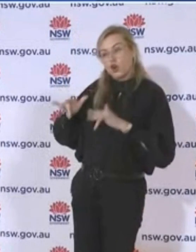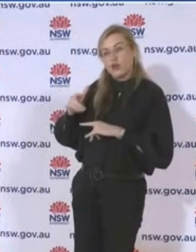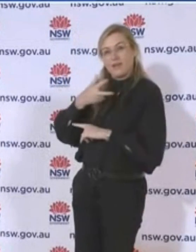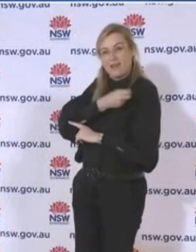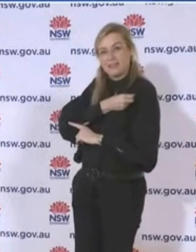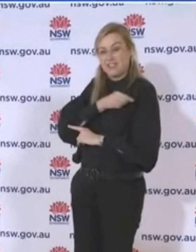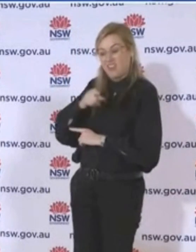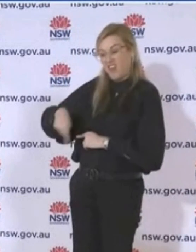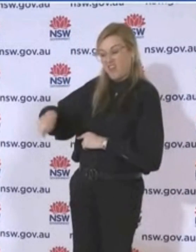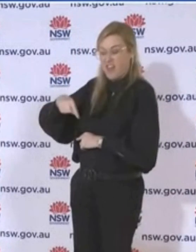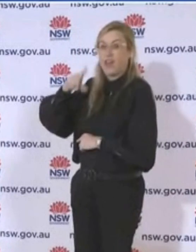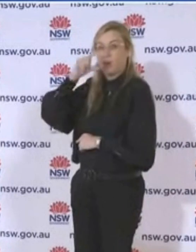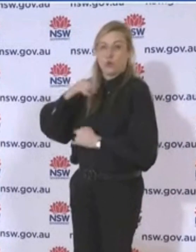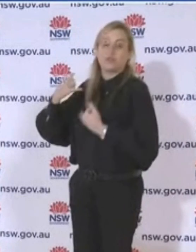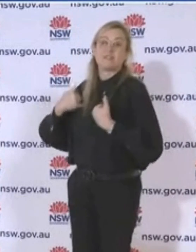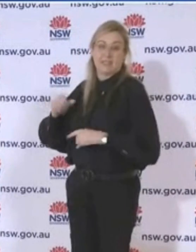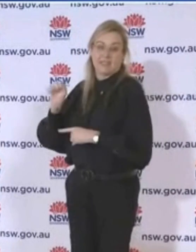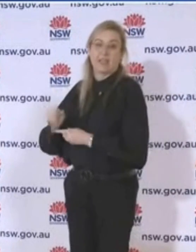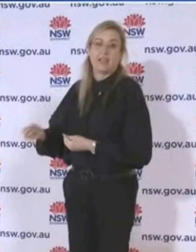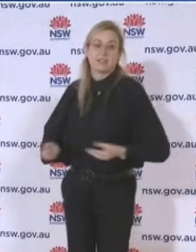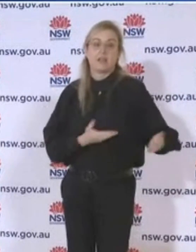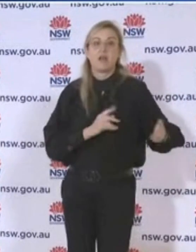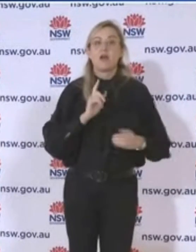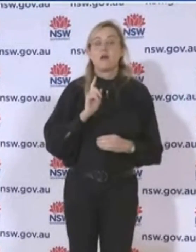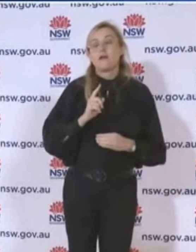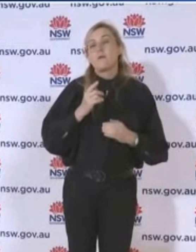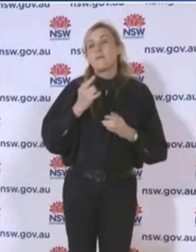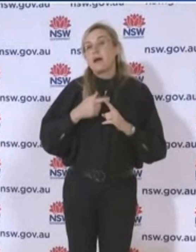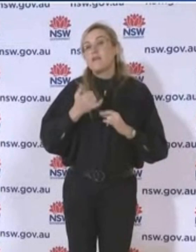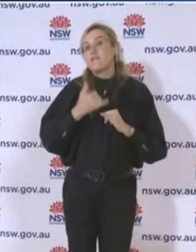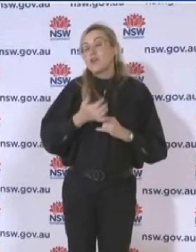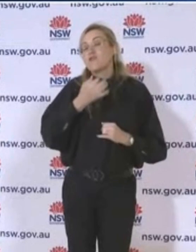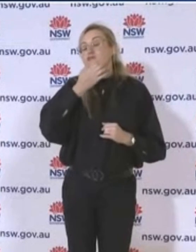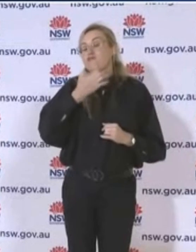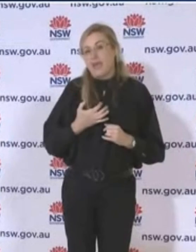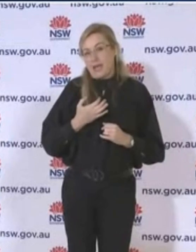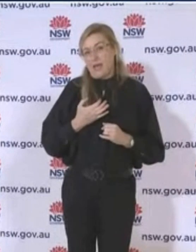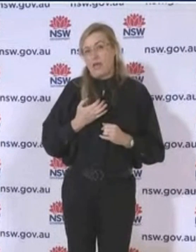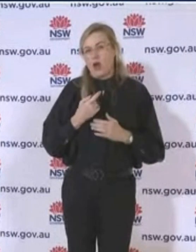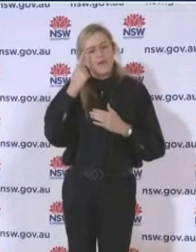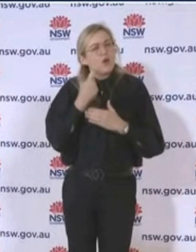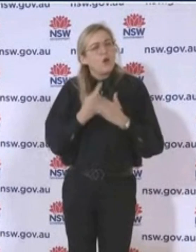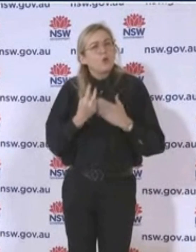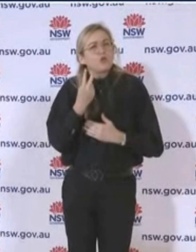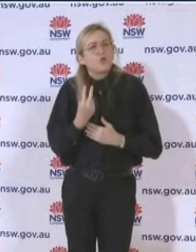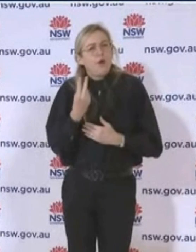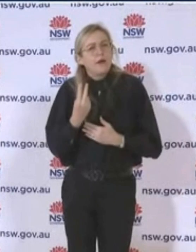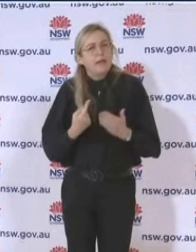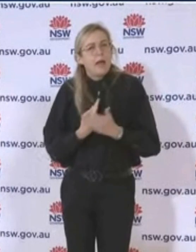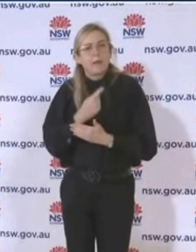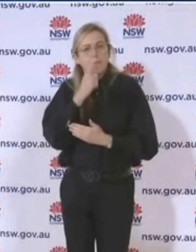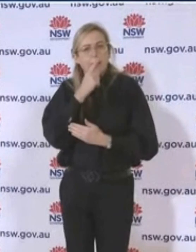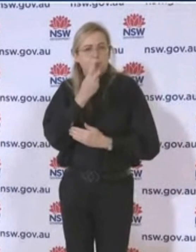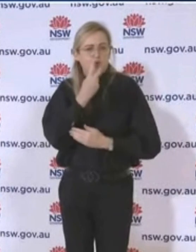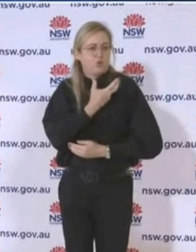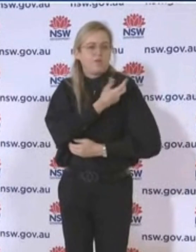rarely. We've only, I think, had 2 examples of double dose vaccinations ending up in intensive care. So the